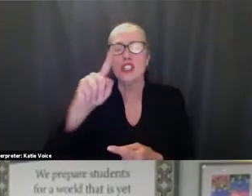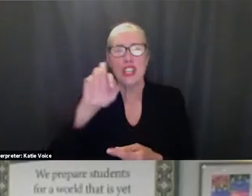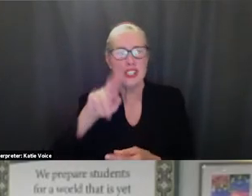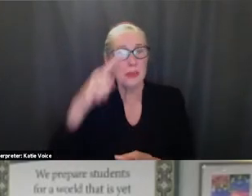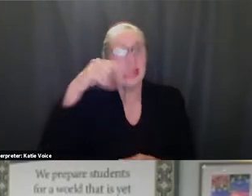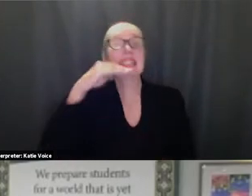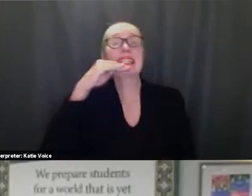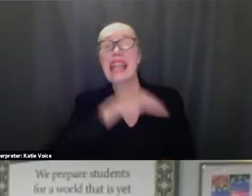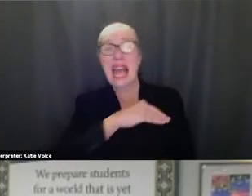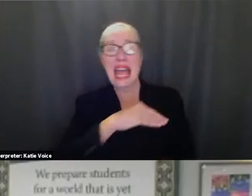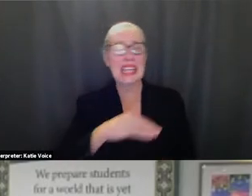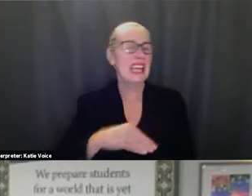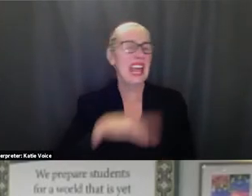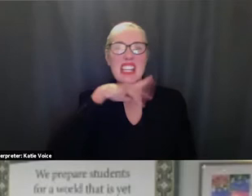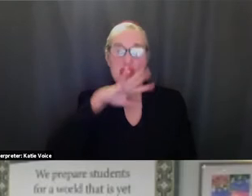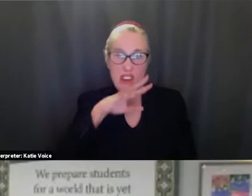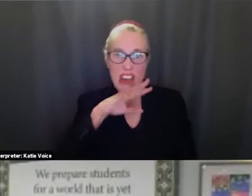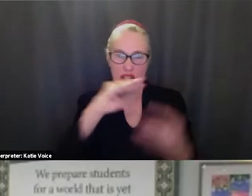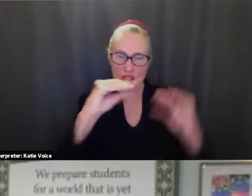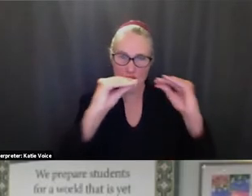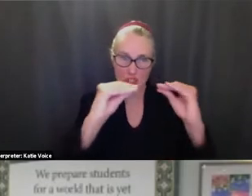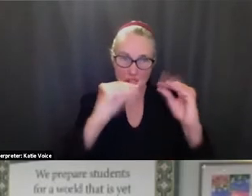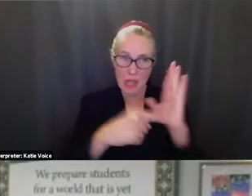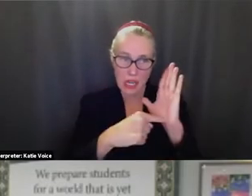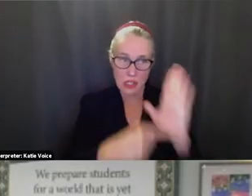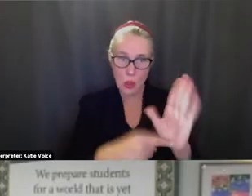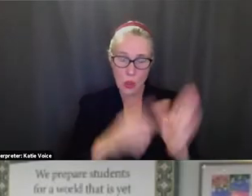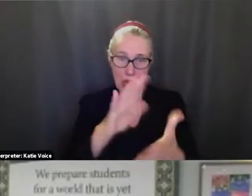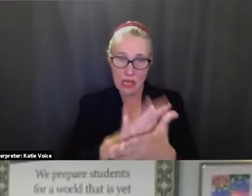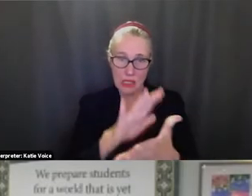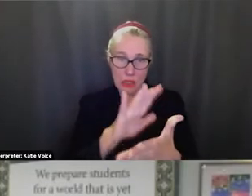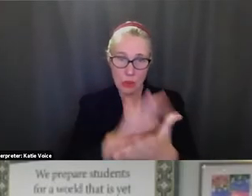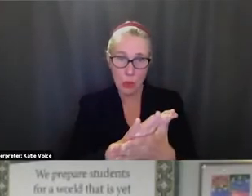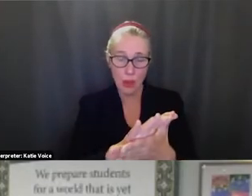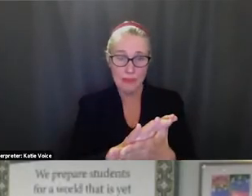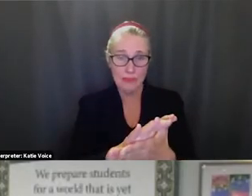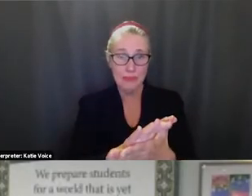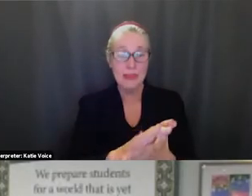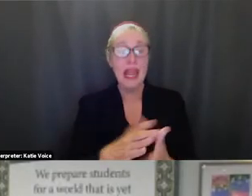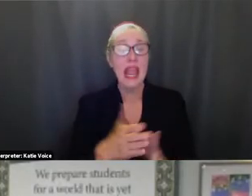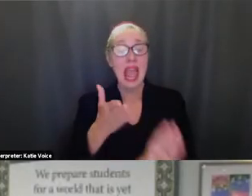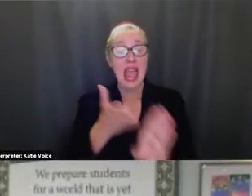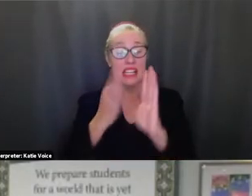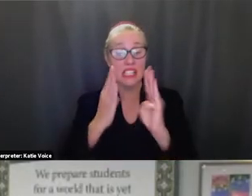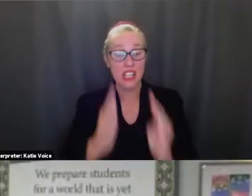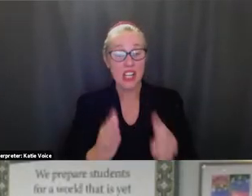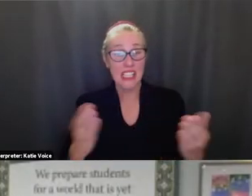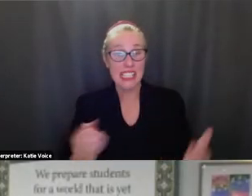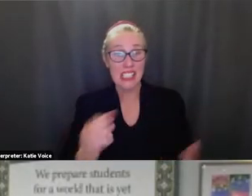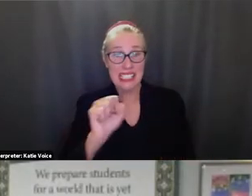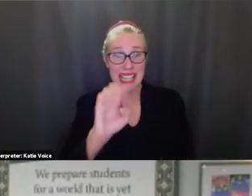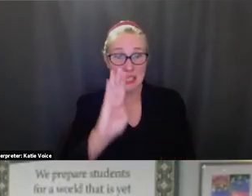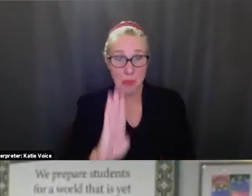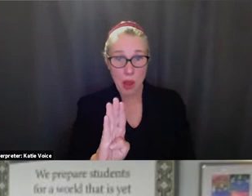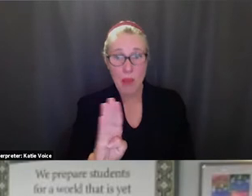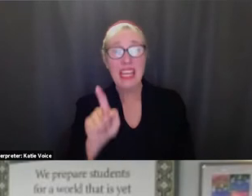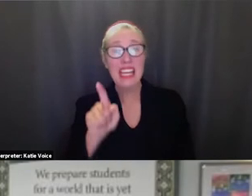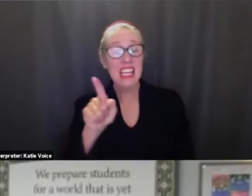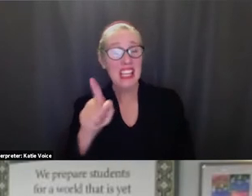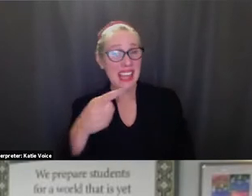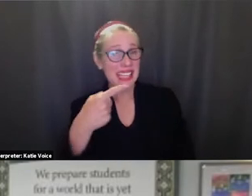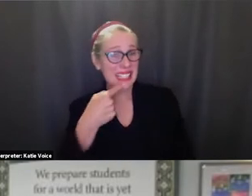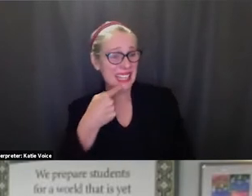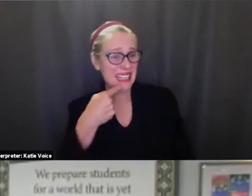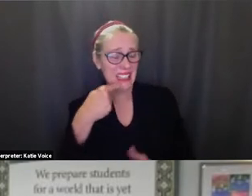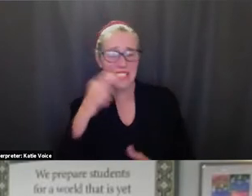and trash they are being taught and shown at school i know of a psychologist here in sb and that that is counseling young girls because they are so